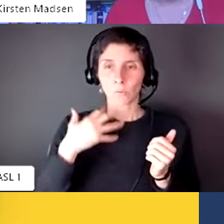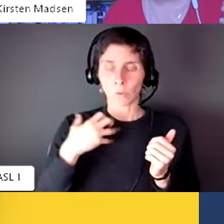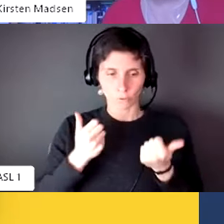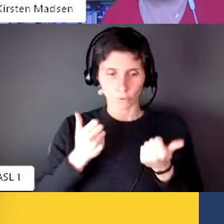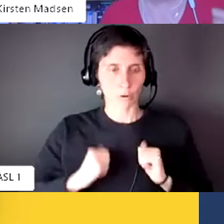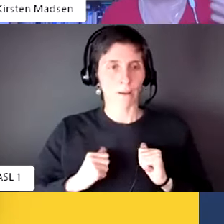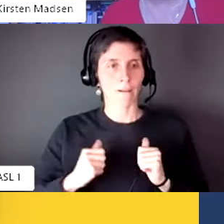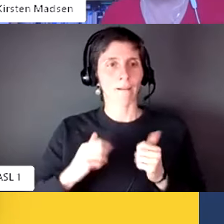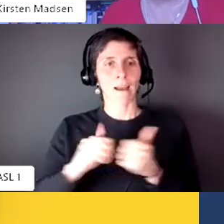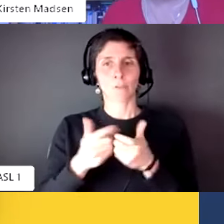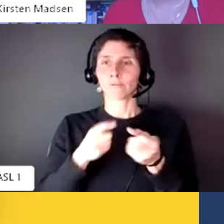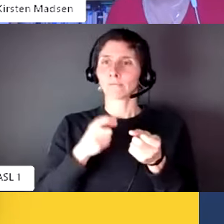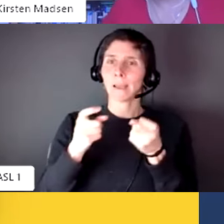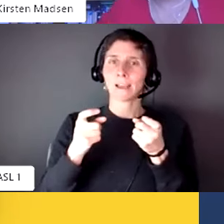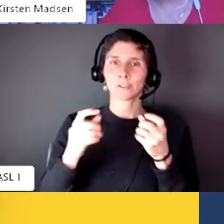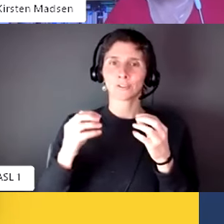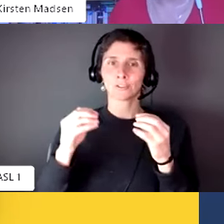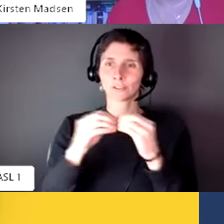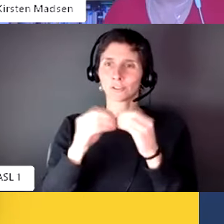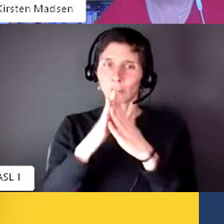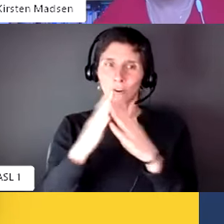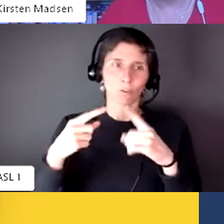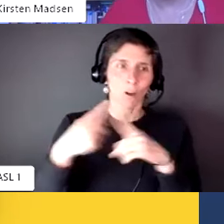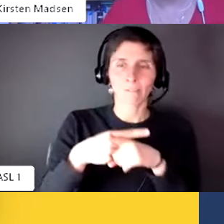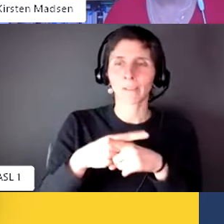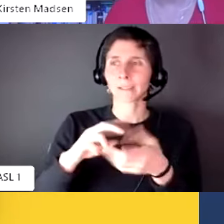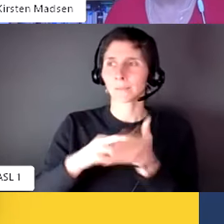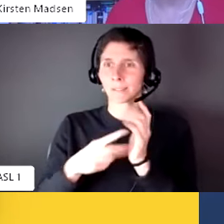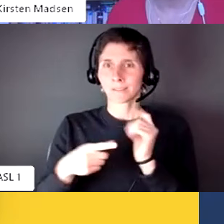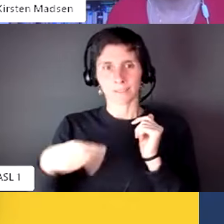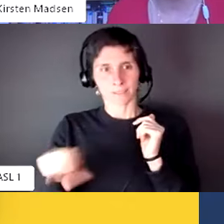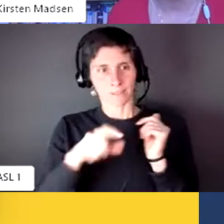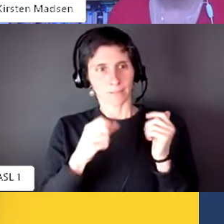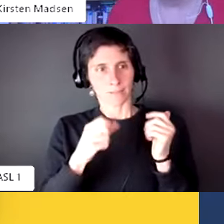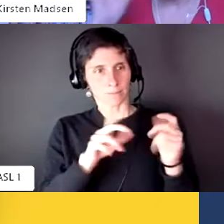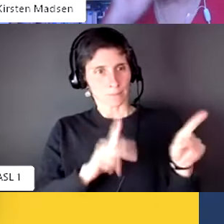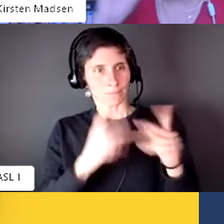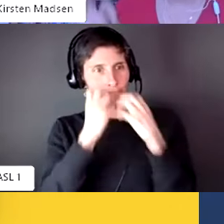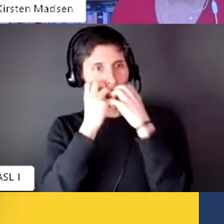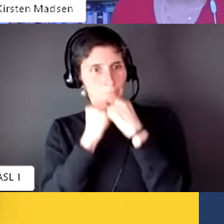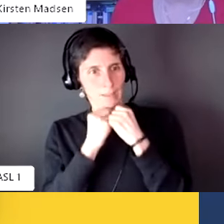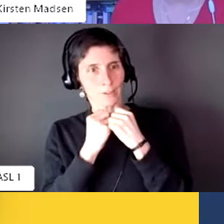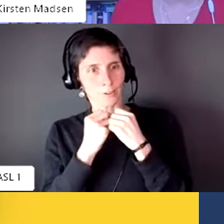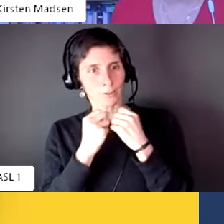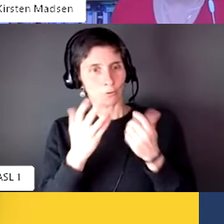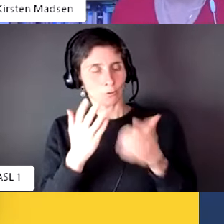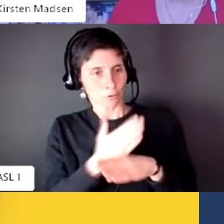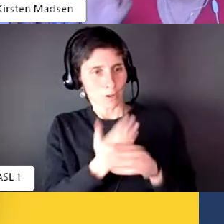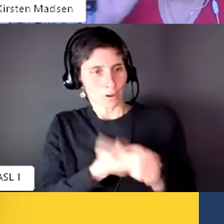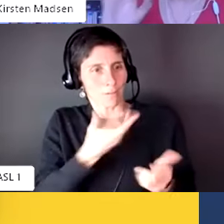that shows that they care. So this is an area we're really working towards. Alternative